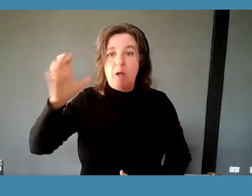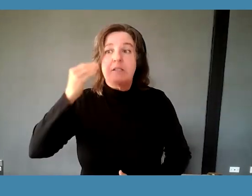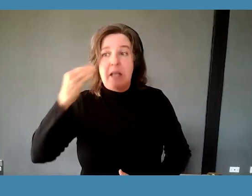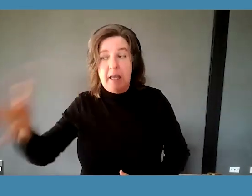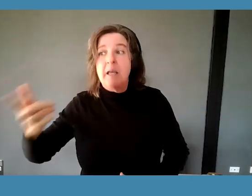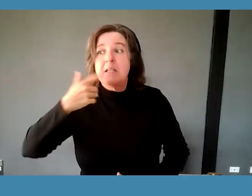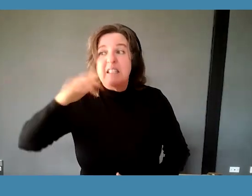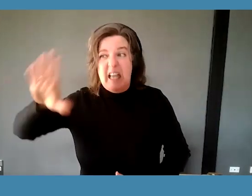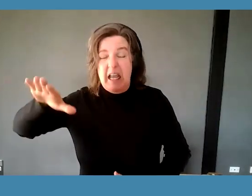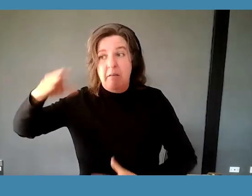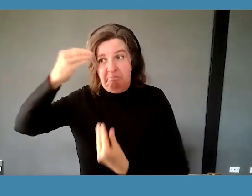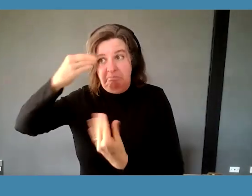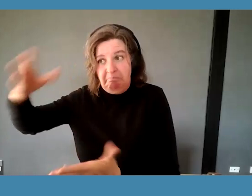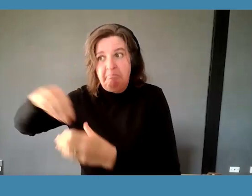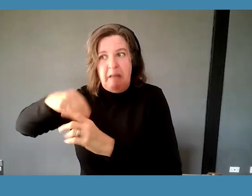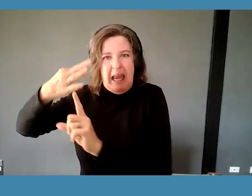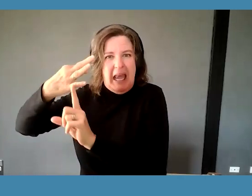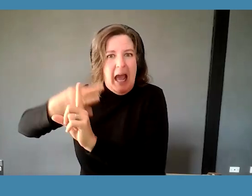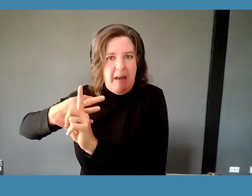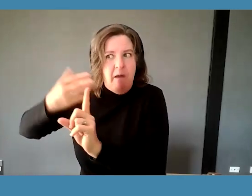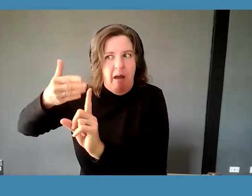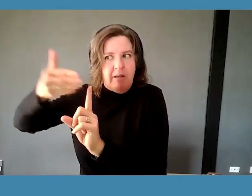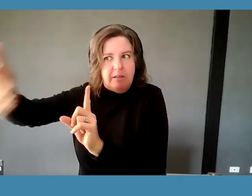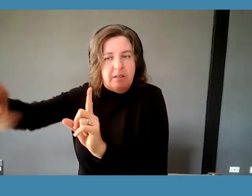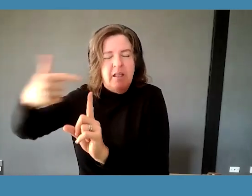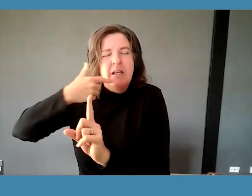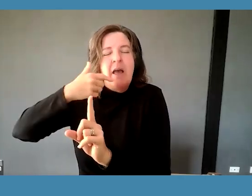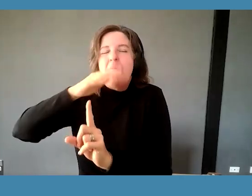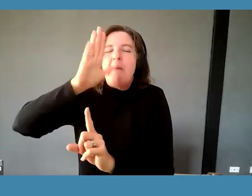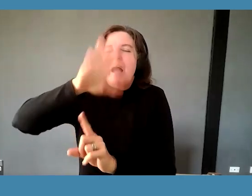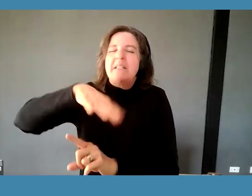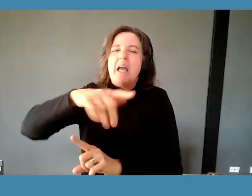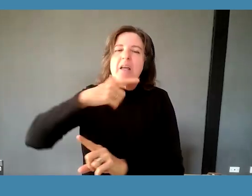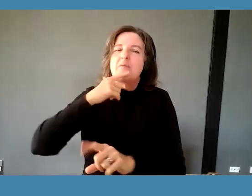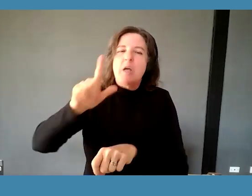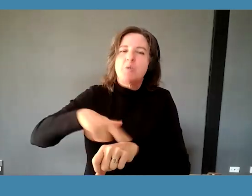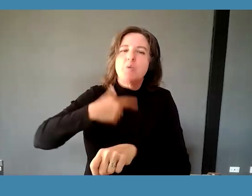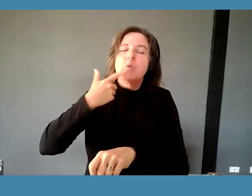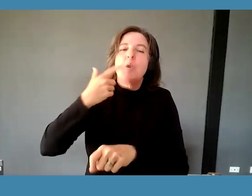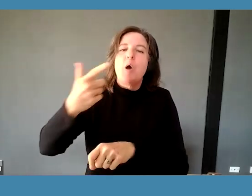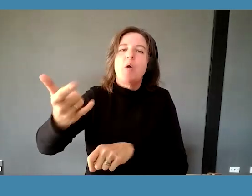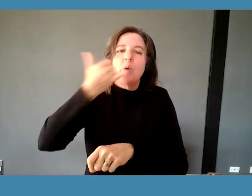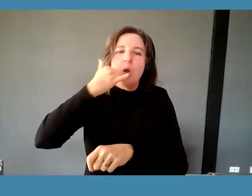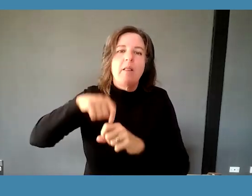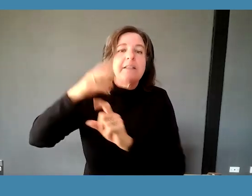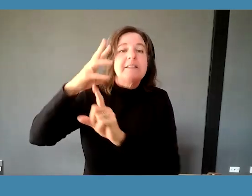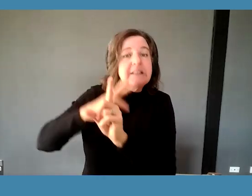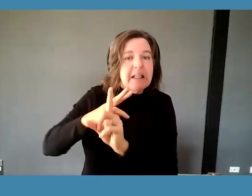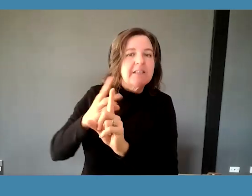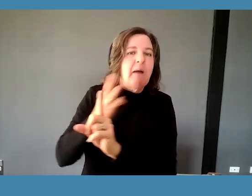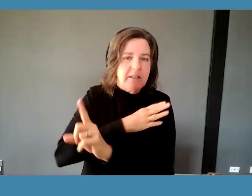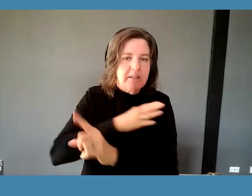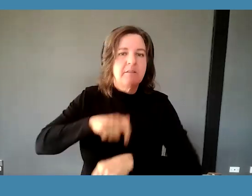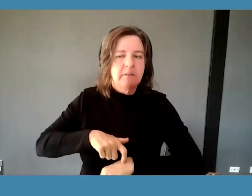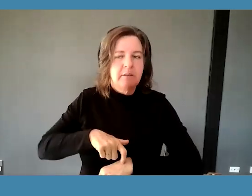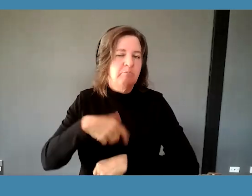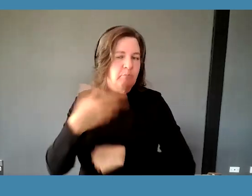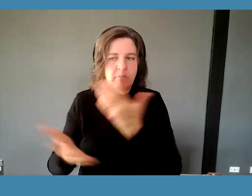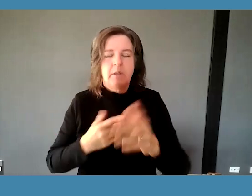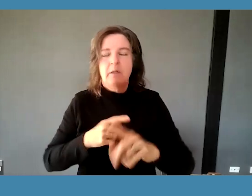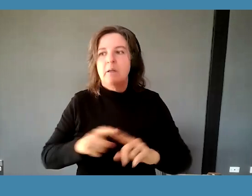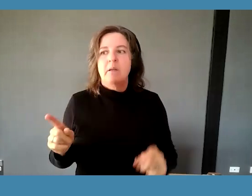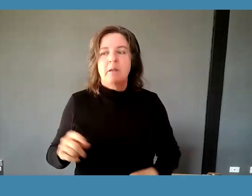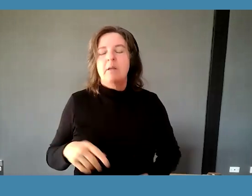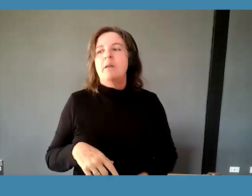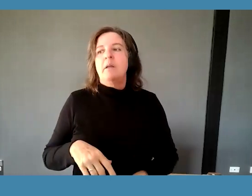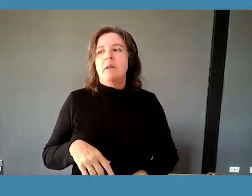happening in 9 months, and they may say, that's a little too far out, call us back when it's 6 months away. But to